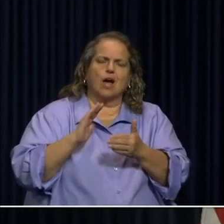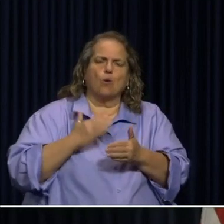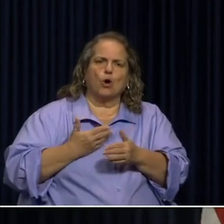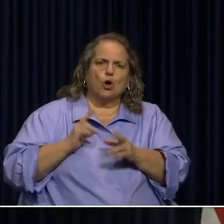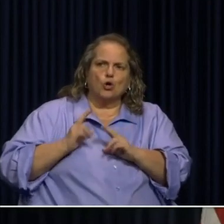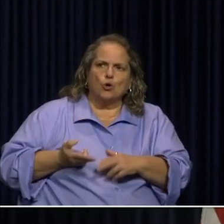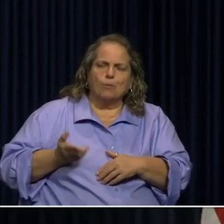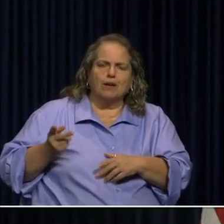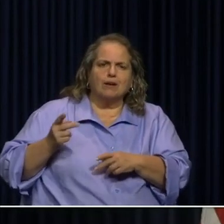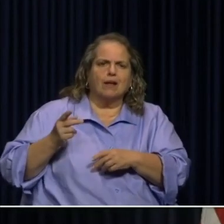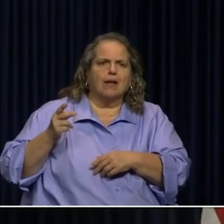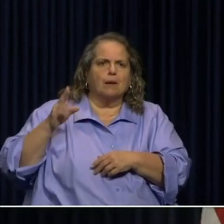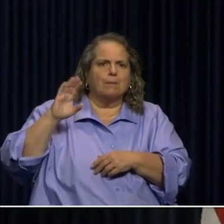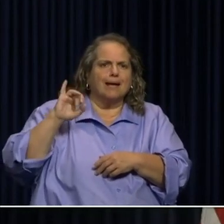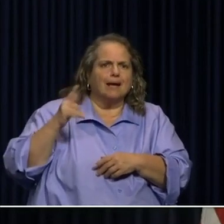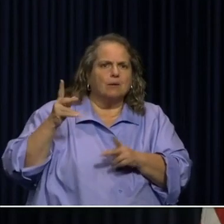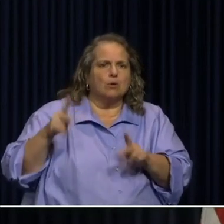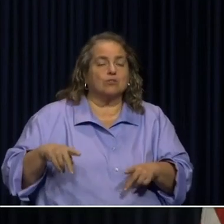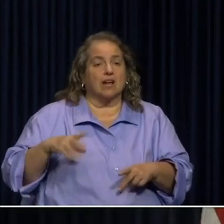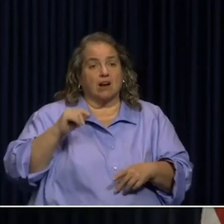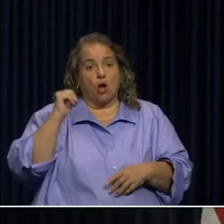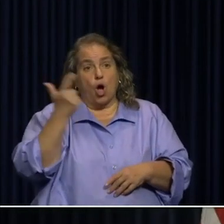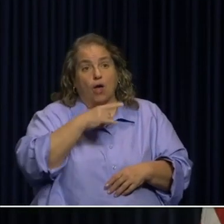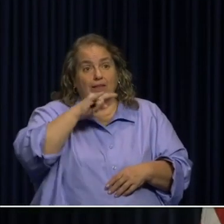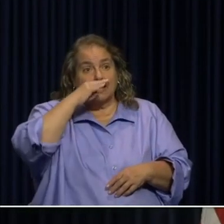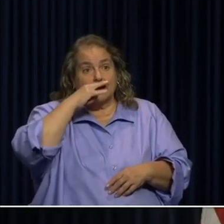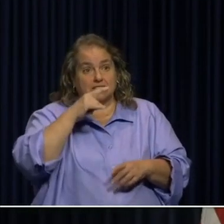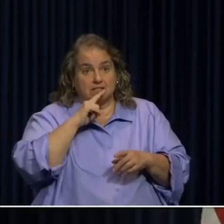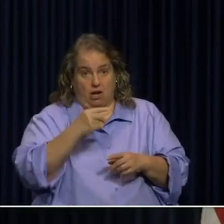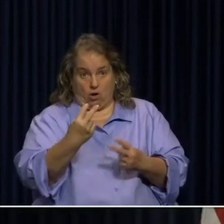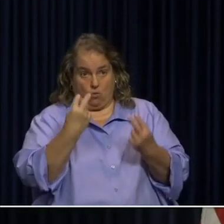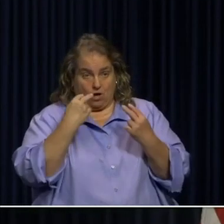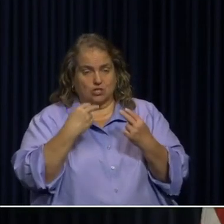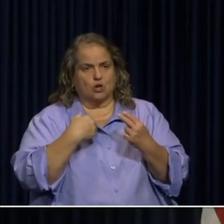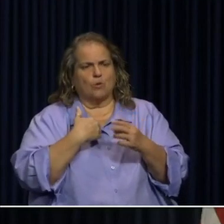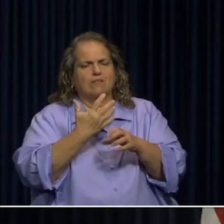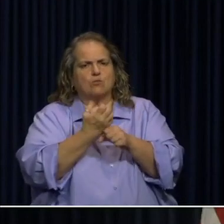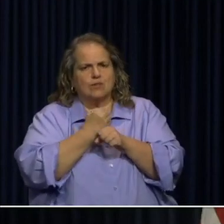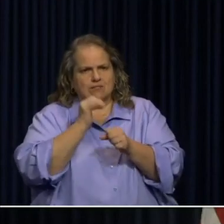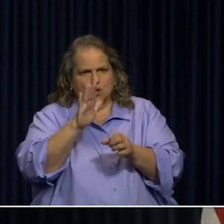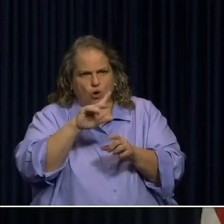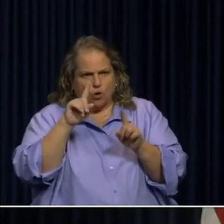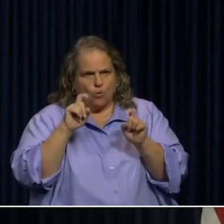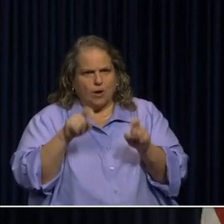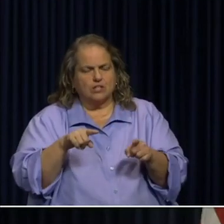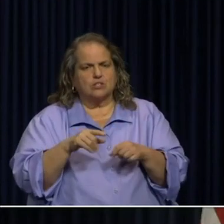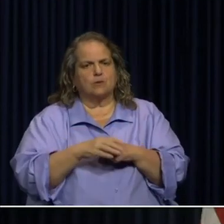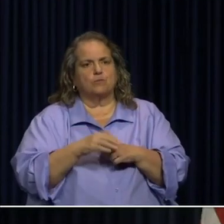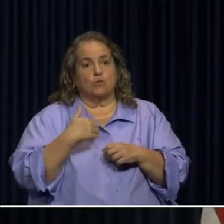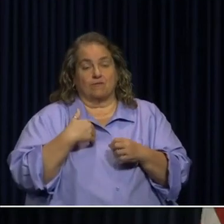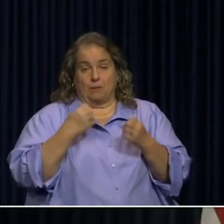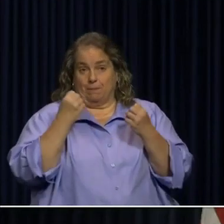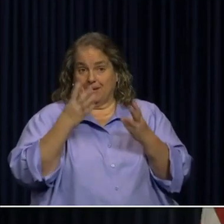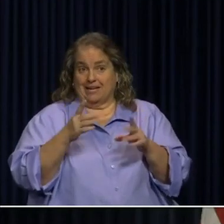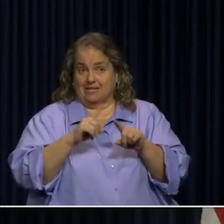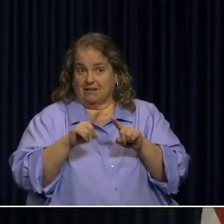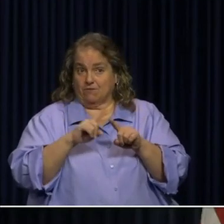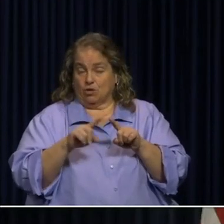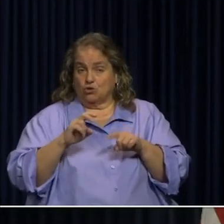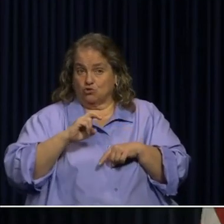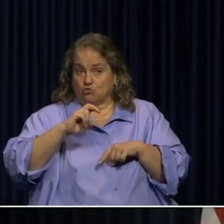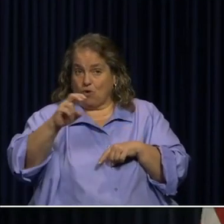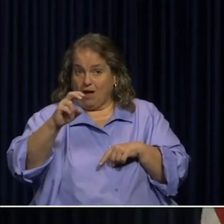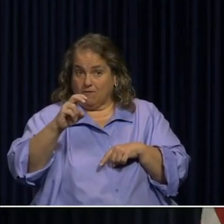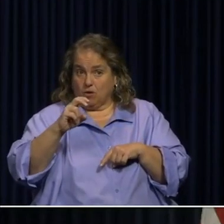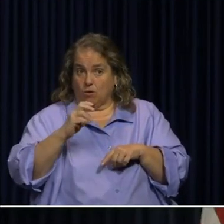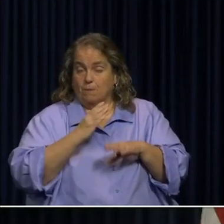those kids that are watching out there, we've received this question. We have had different travel bans, and one of the